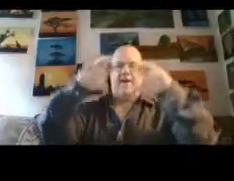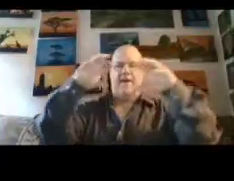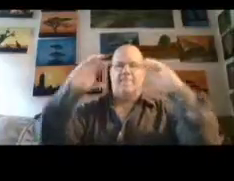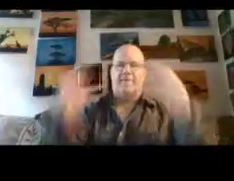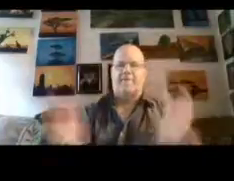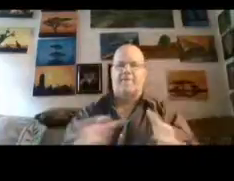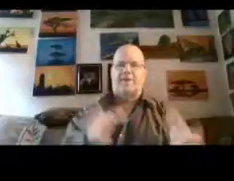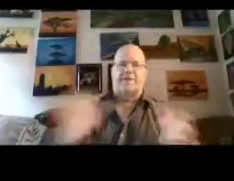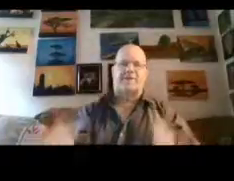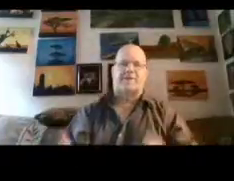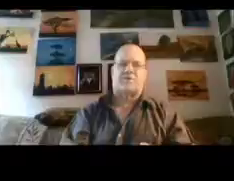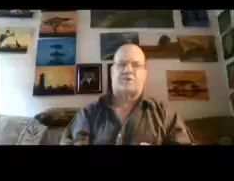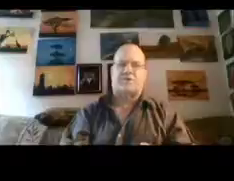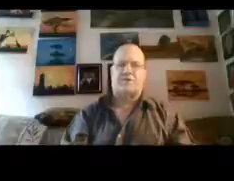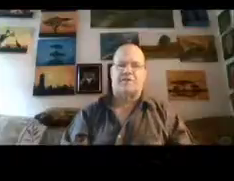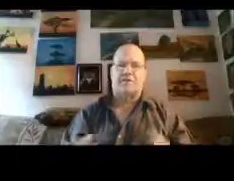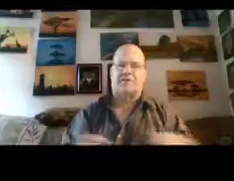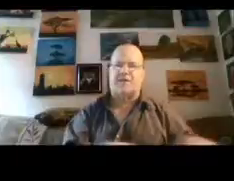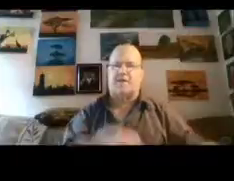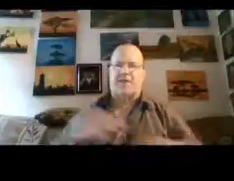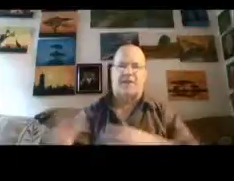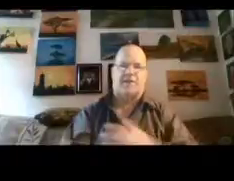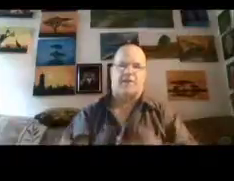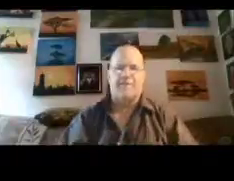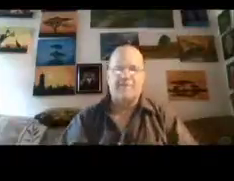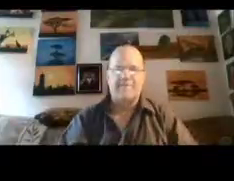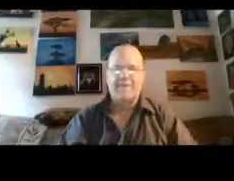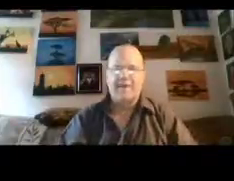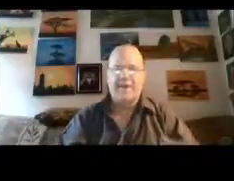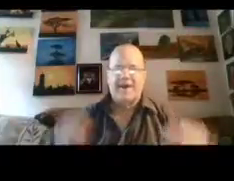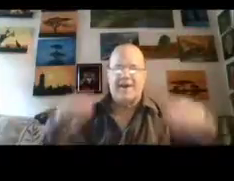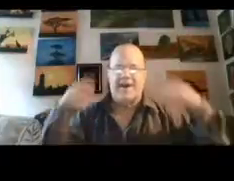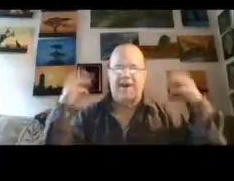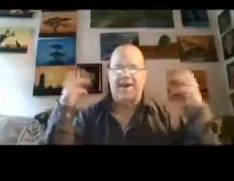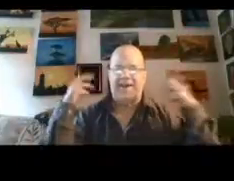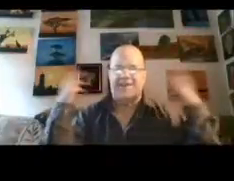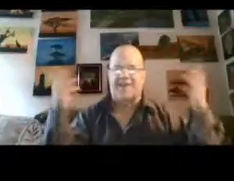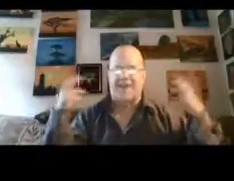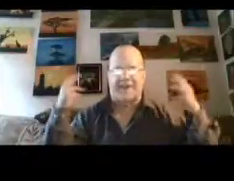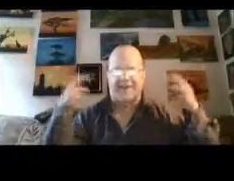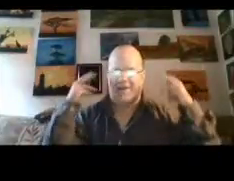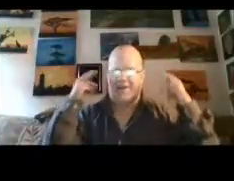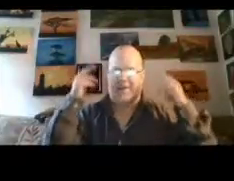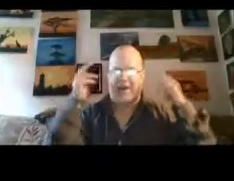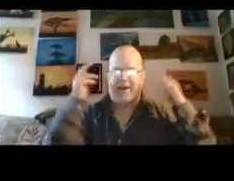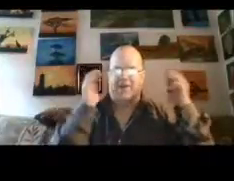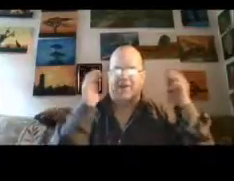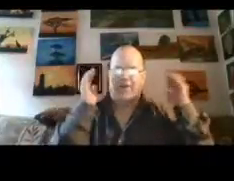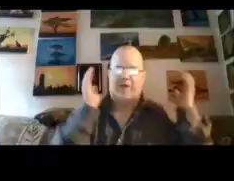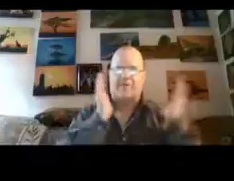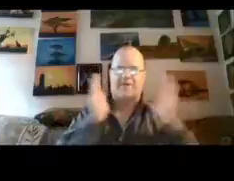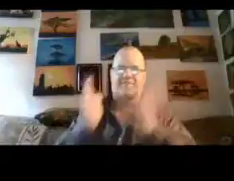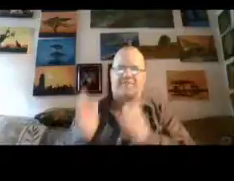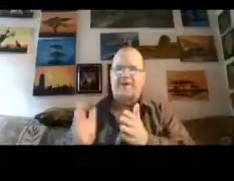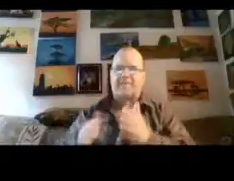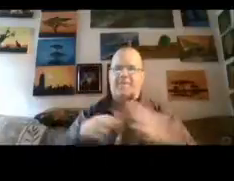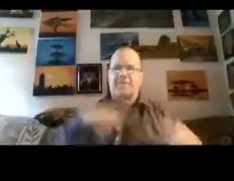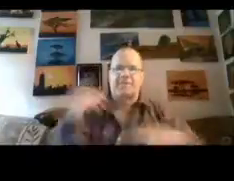into situations and see what they do. Yeah. It's like, in my head, say, okay, well, this